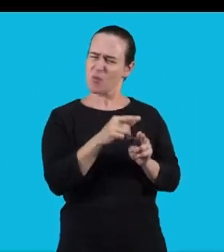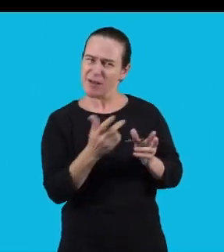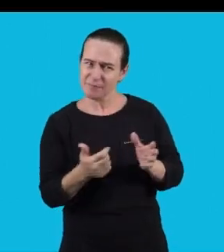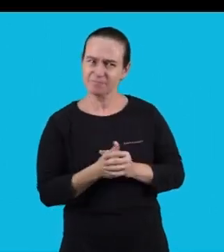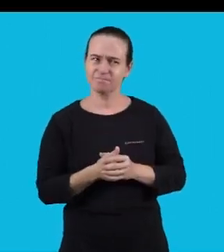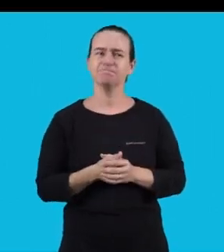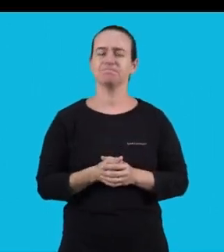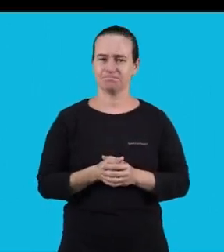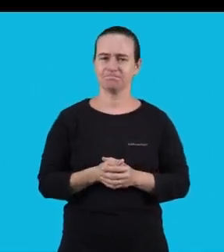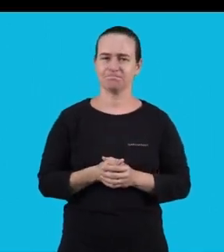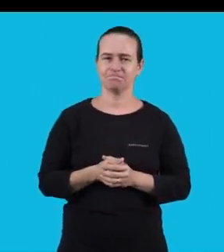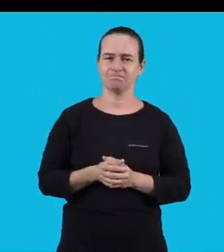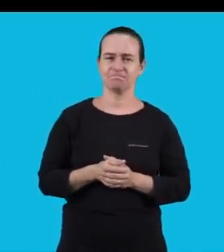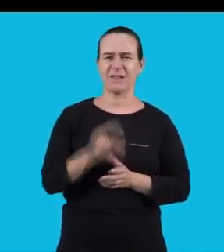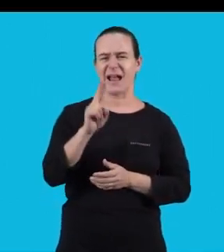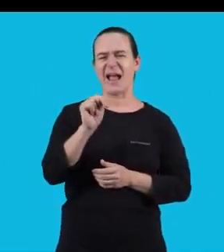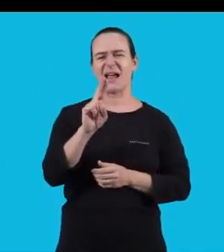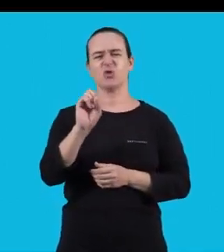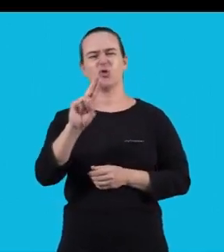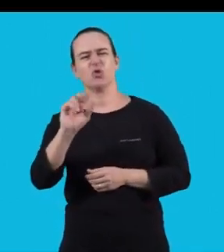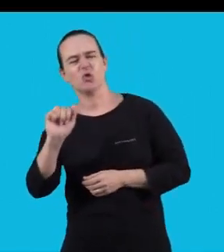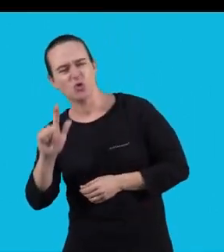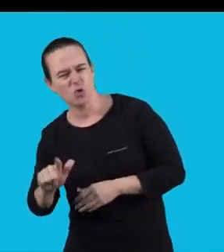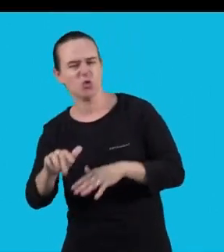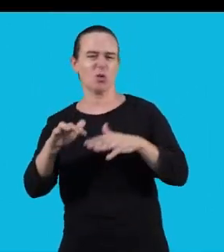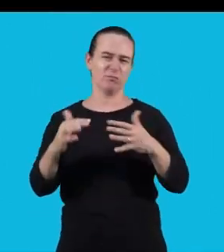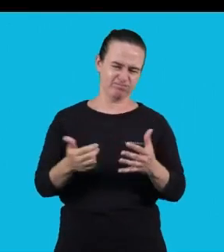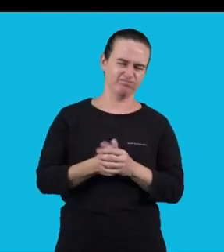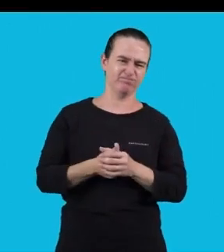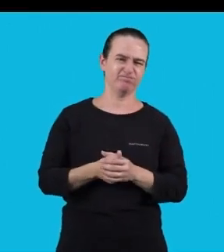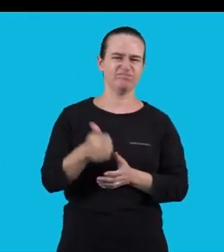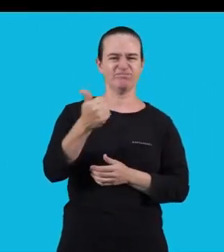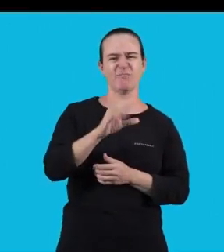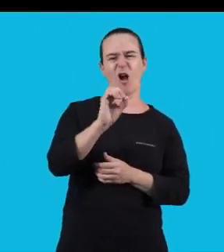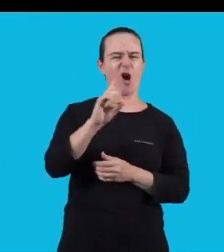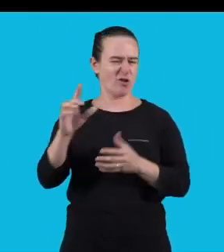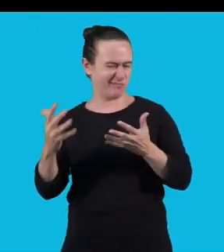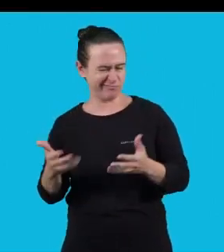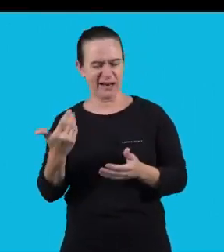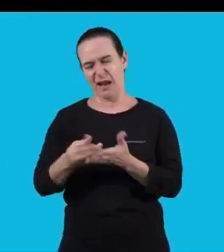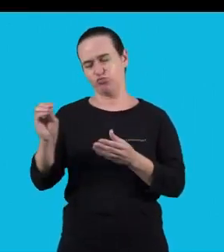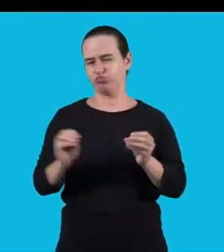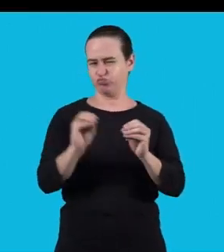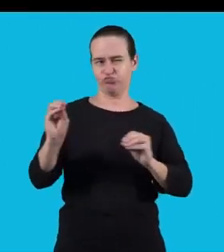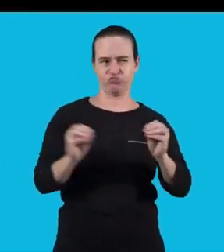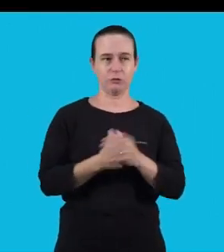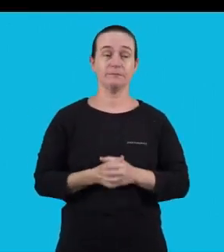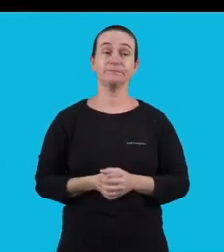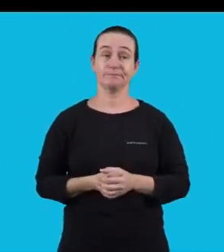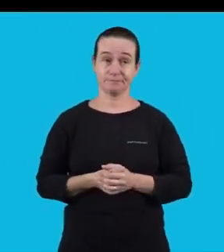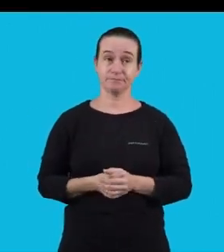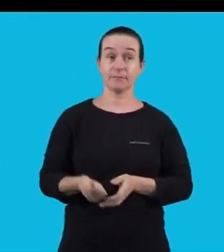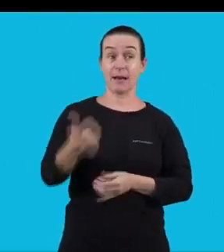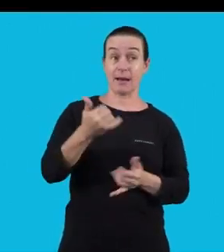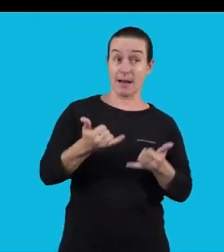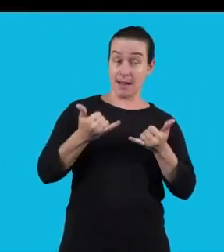mark. Question 5.2, provide the homophone of the word cues. Now it's very easy that I'm saying